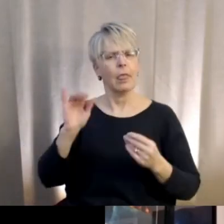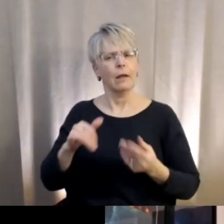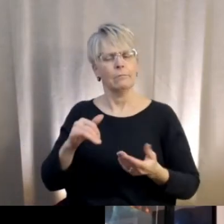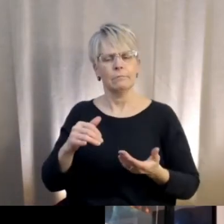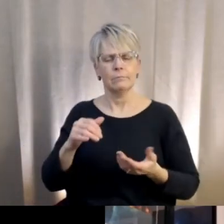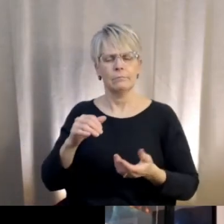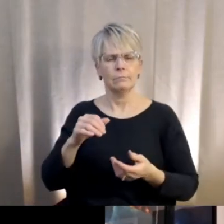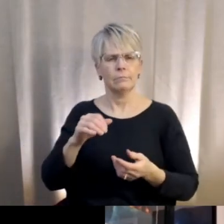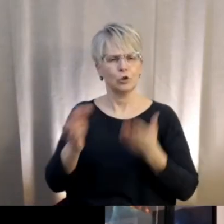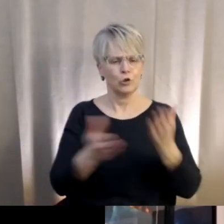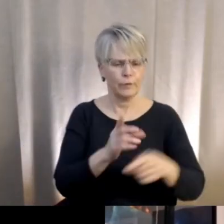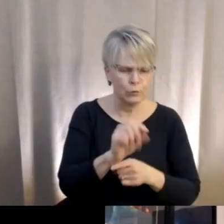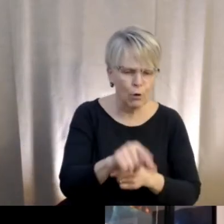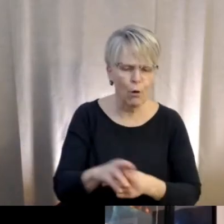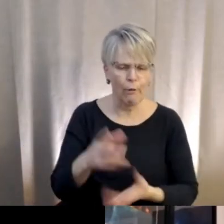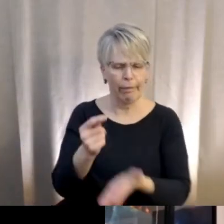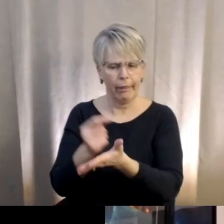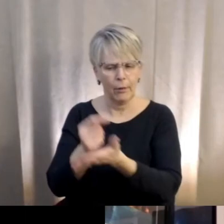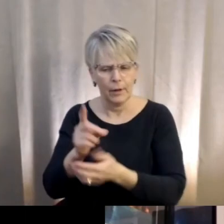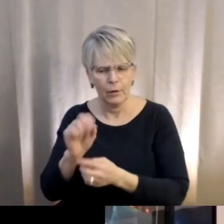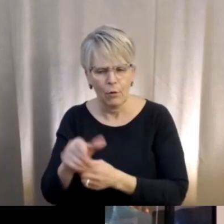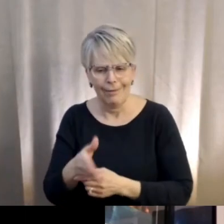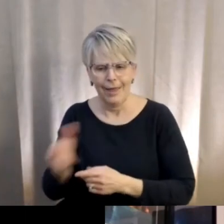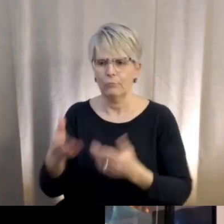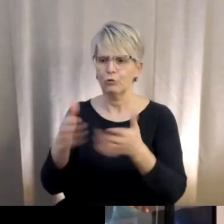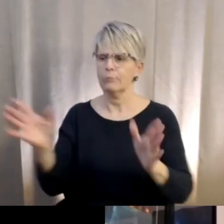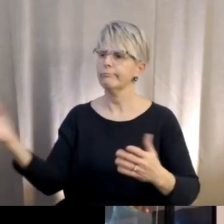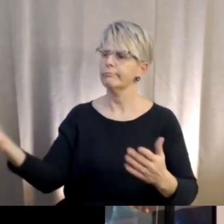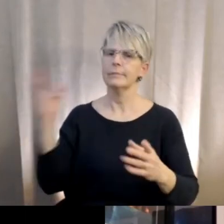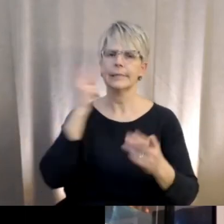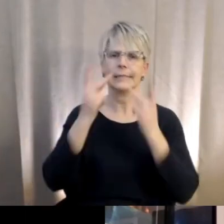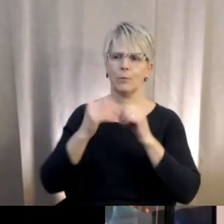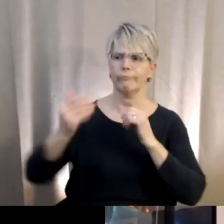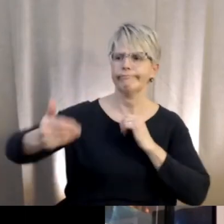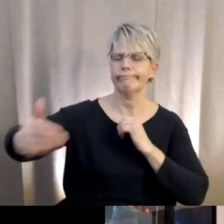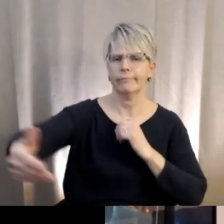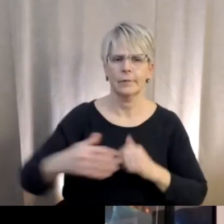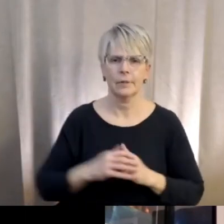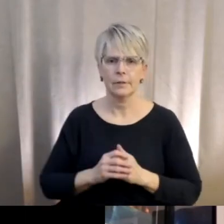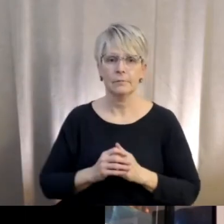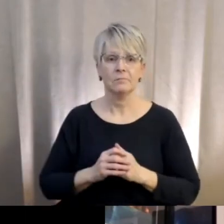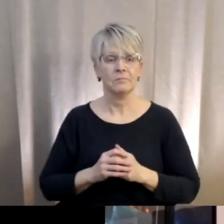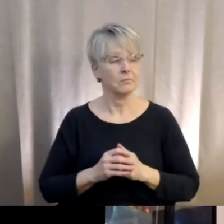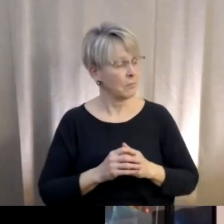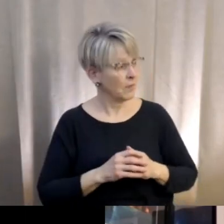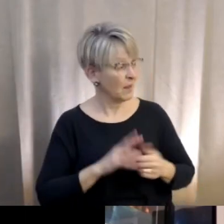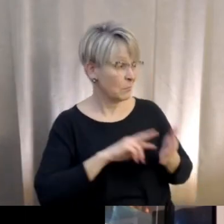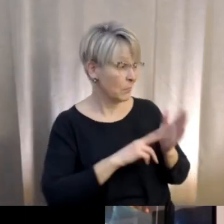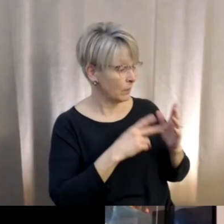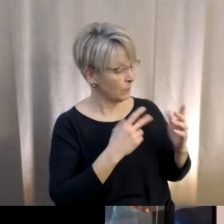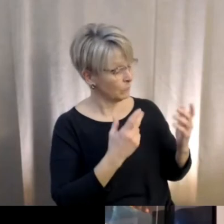be in workplaces or in public in general? What could the regular person tangibly do